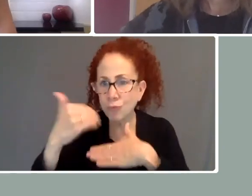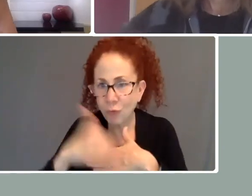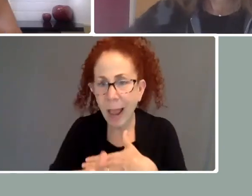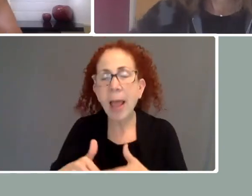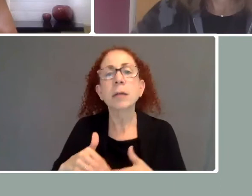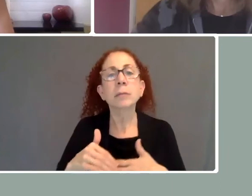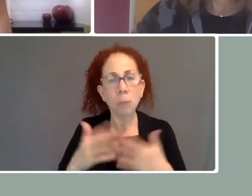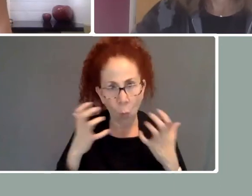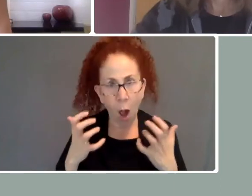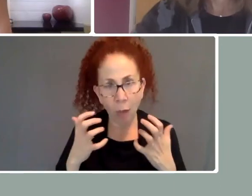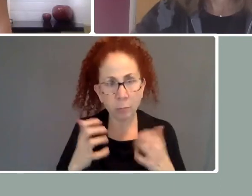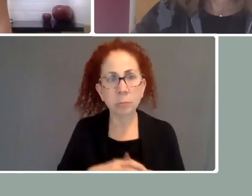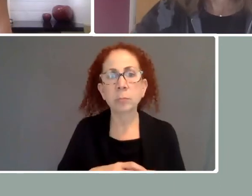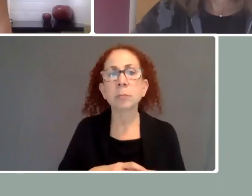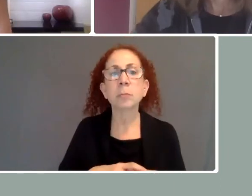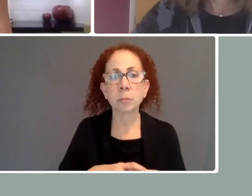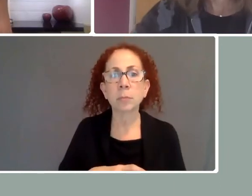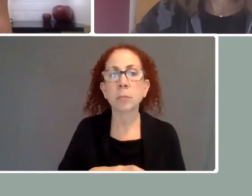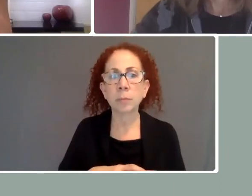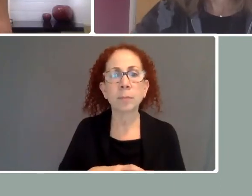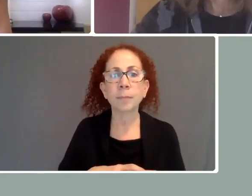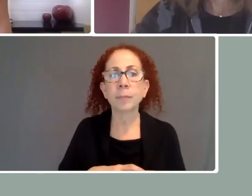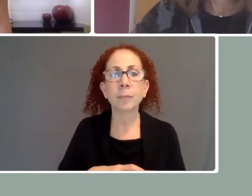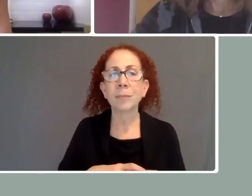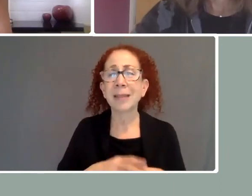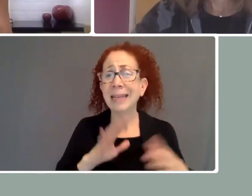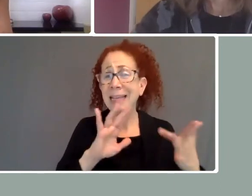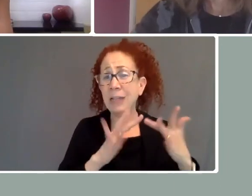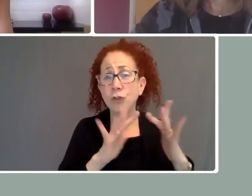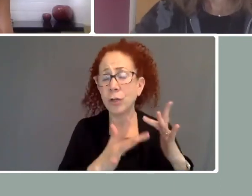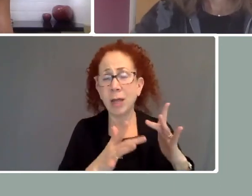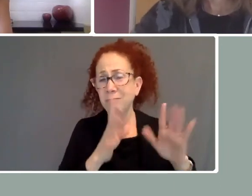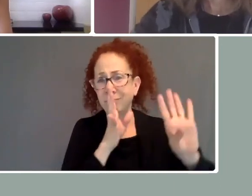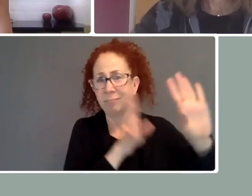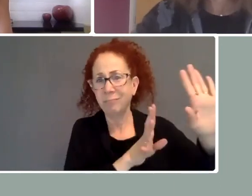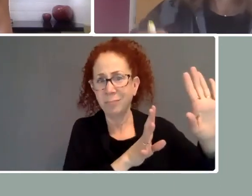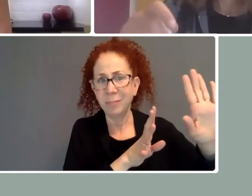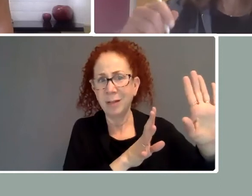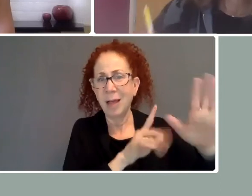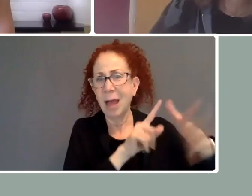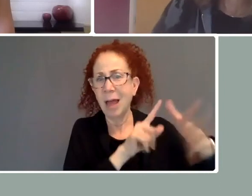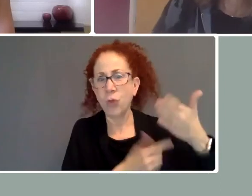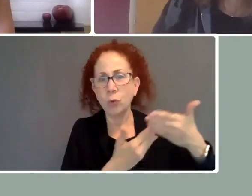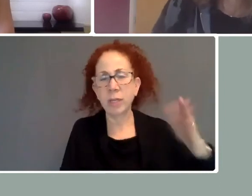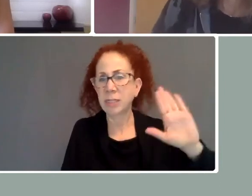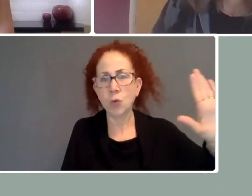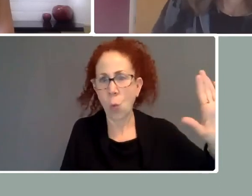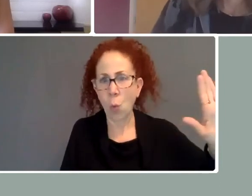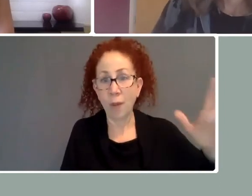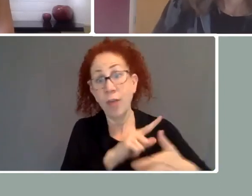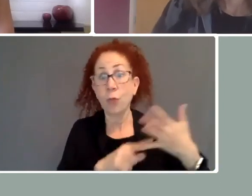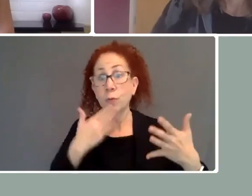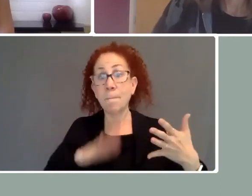Please, like, turn down the internet ridiculousness about those foods being bad for